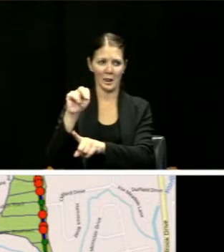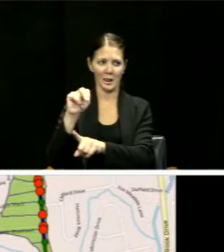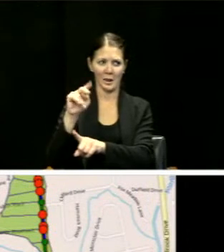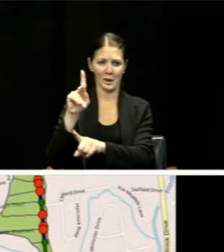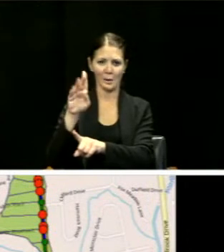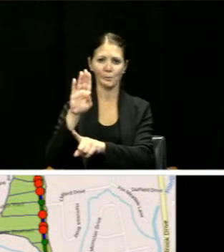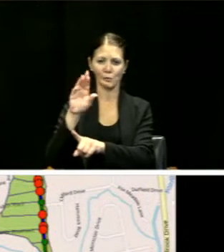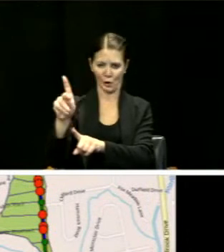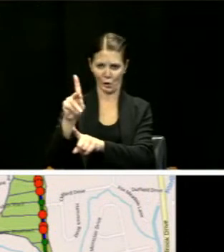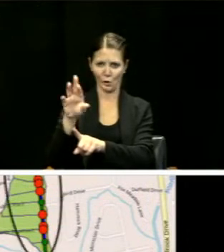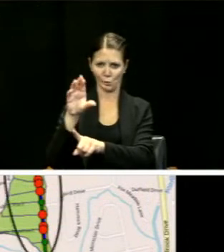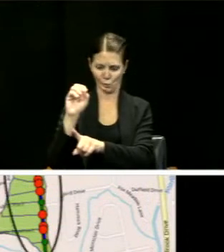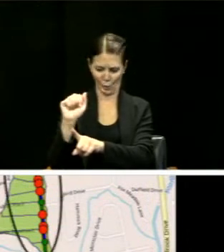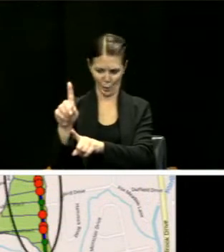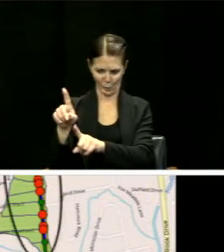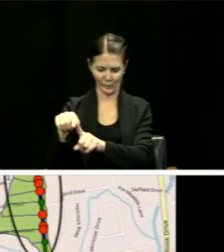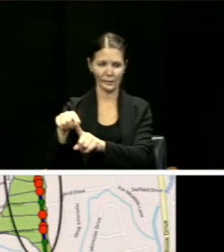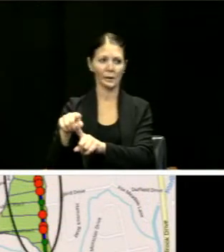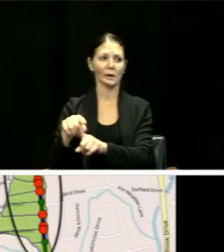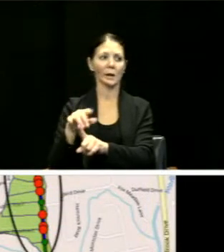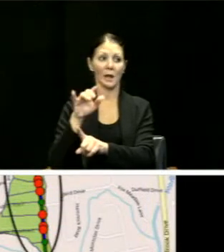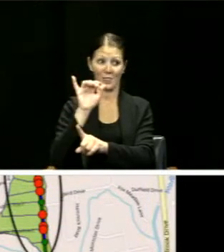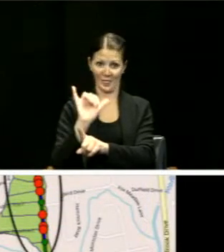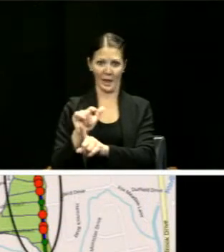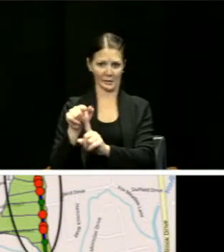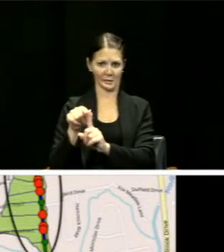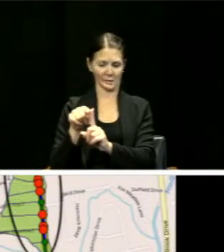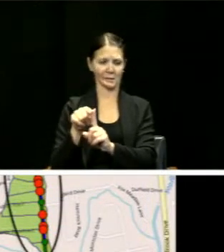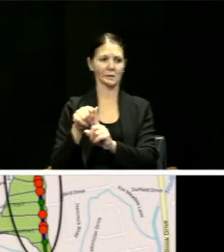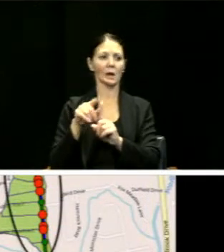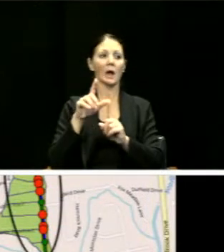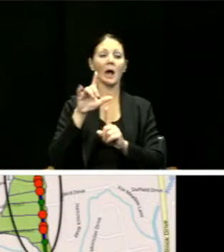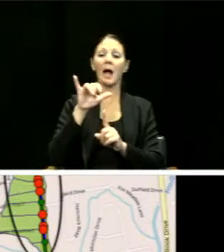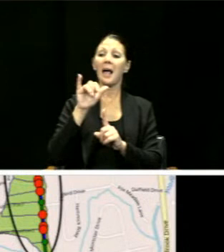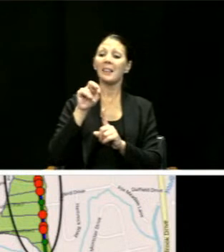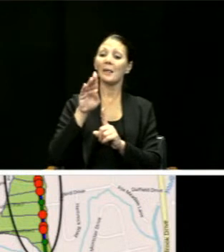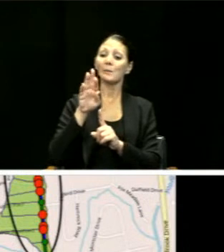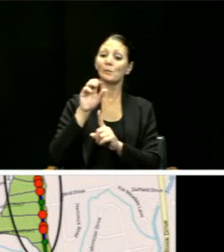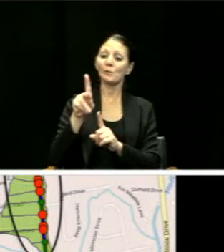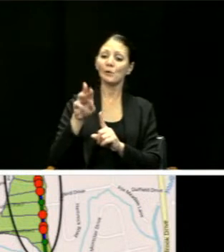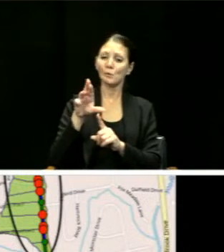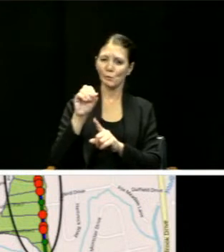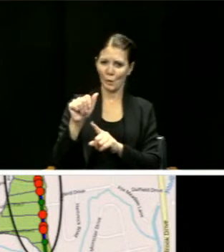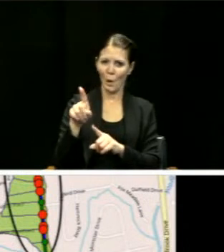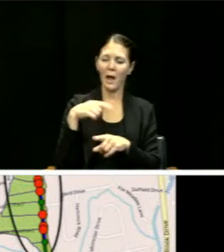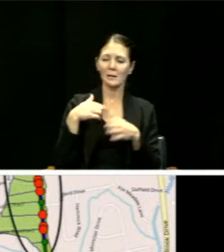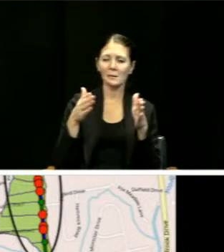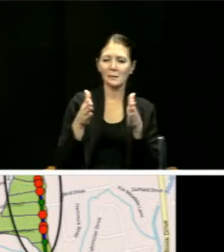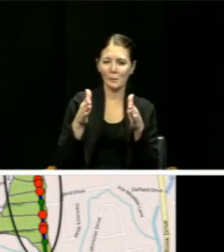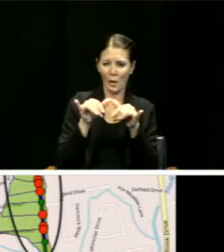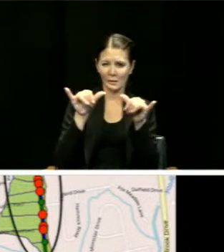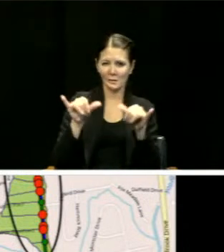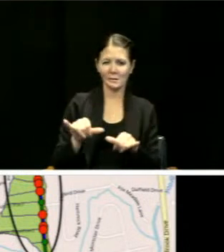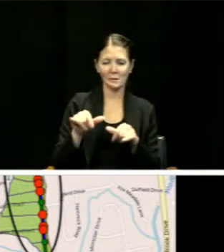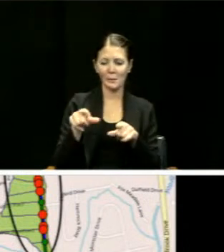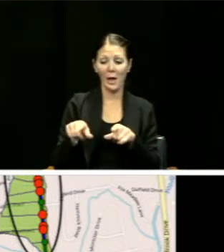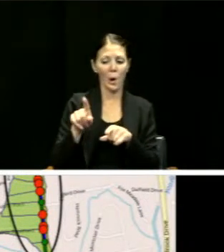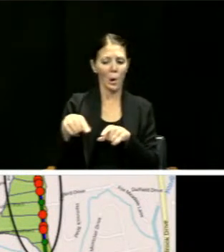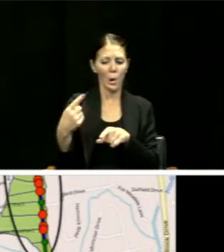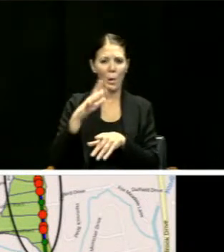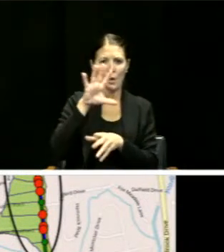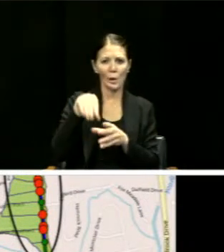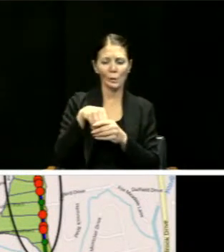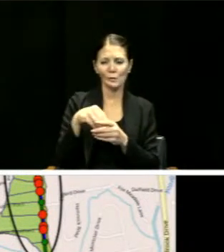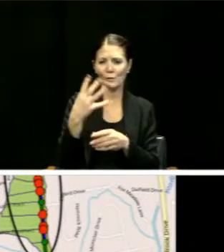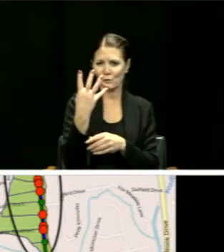And then that's that system. Then the Lynbrook Road, there's a little tiny system that's right here that it only includes